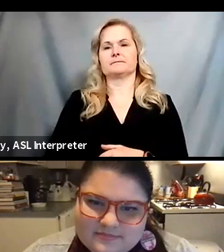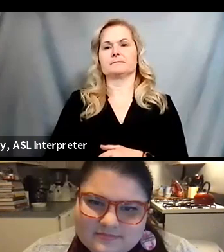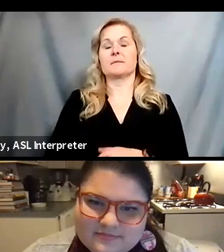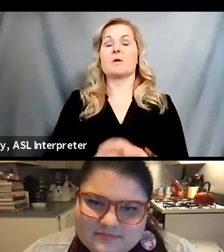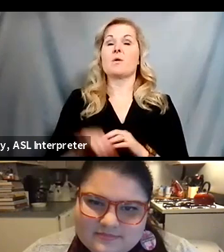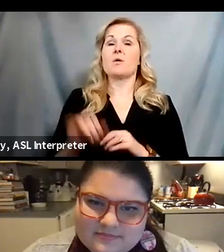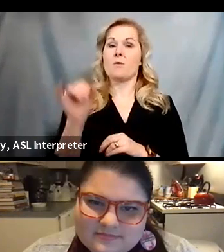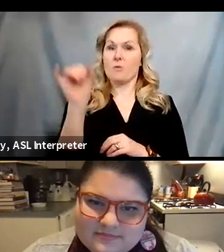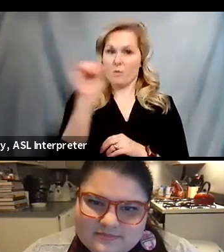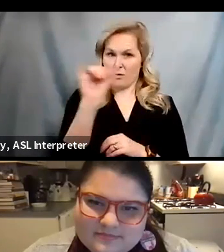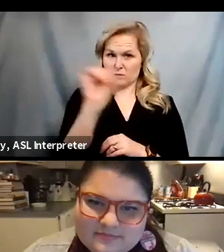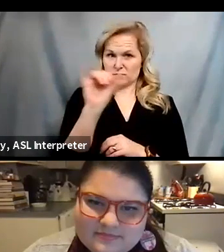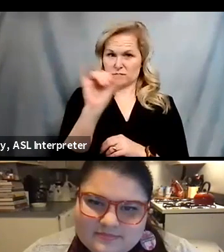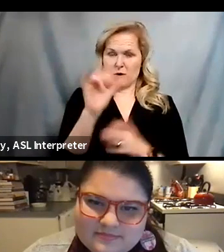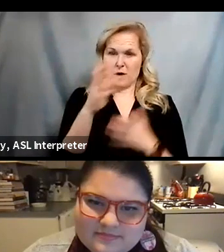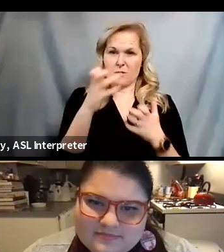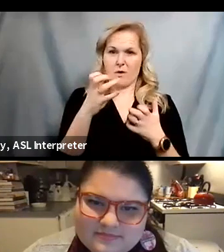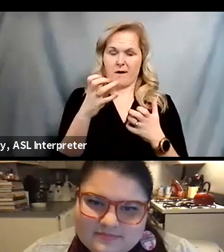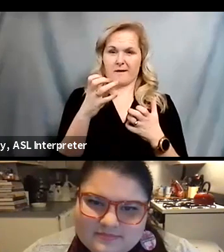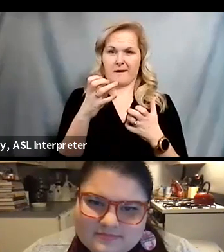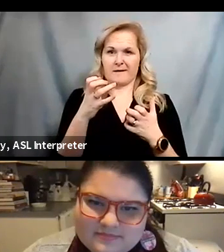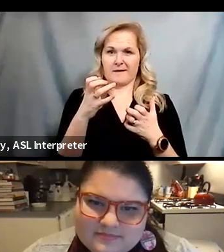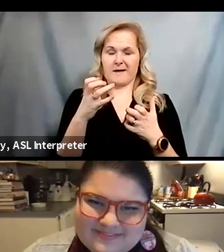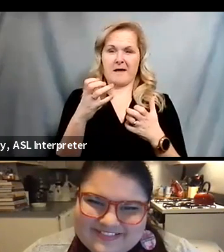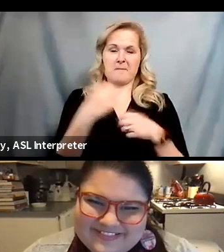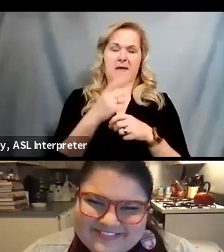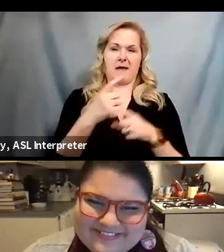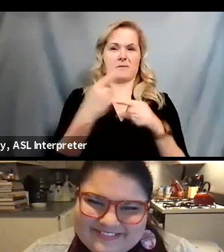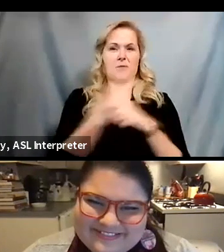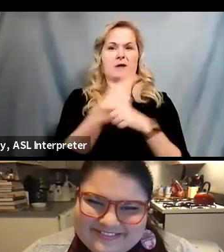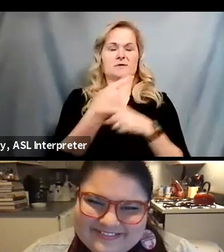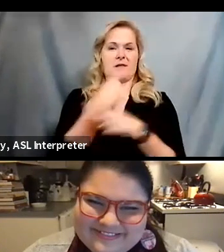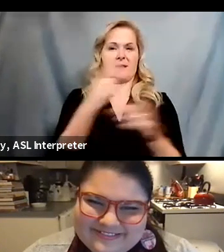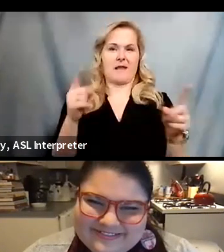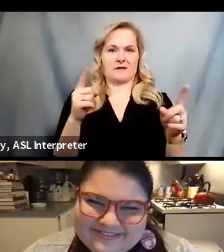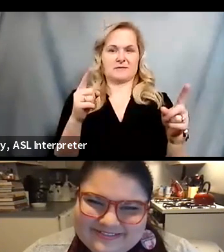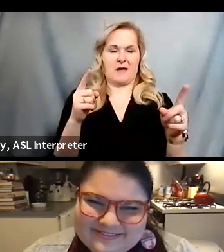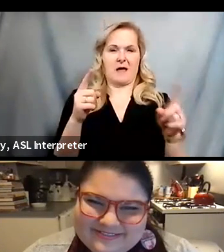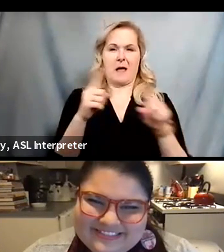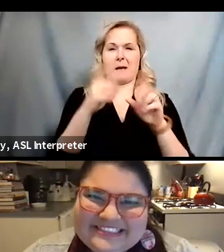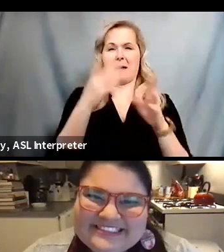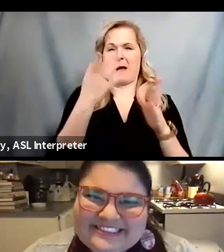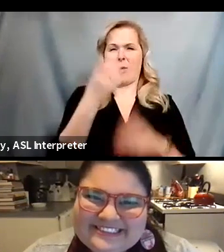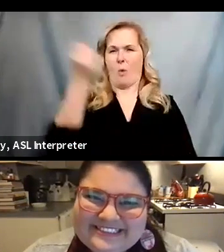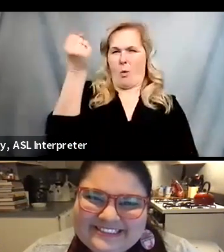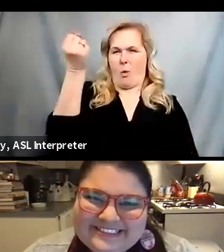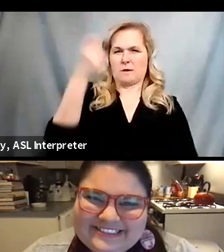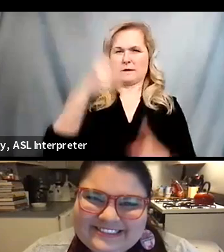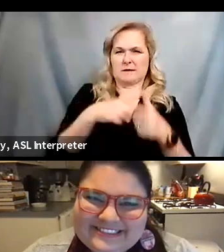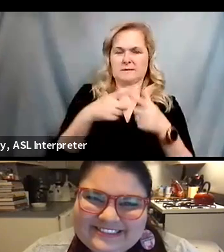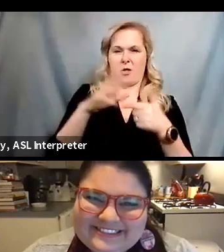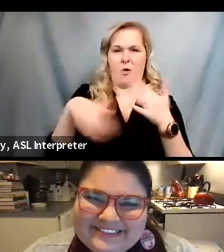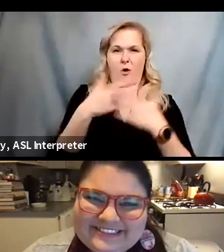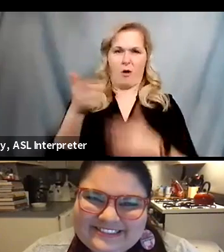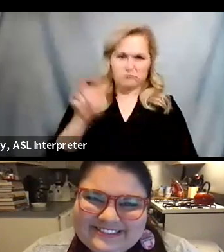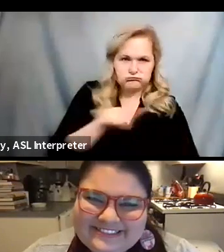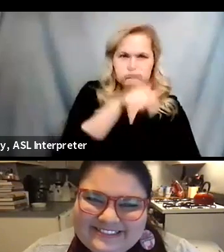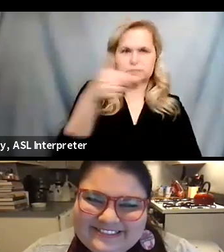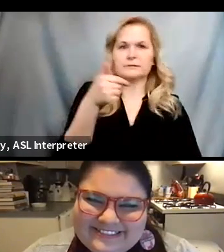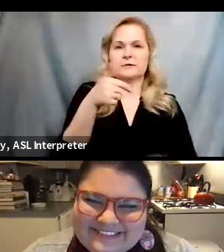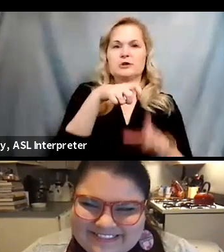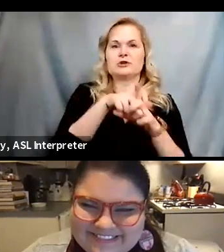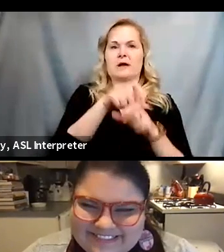And I want to make a practical announcement that, but I'll hold that until we've all checked